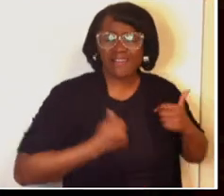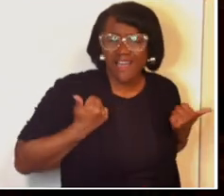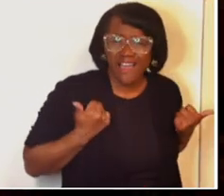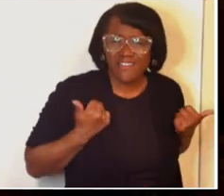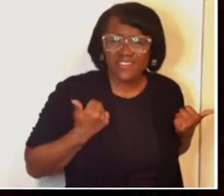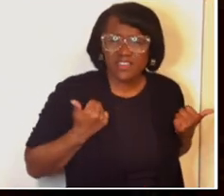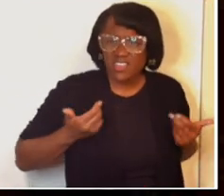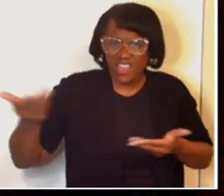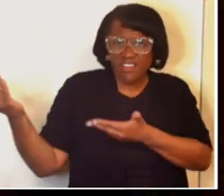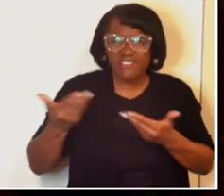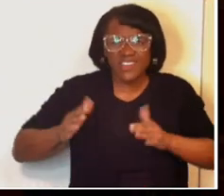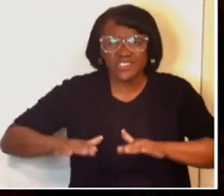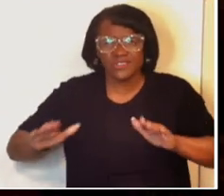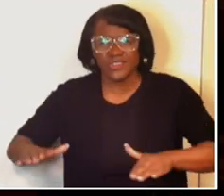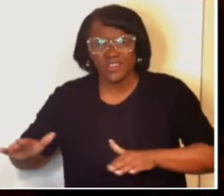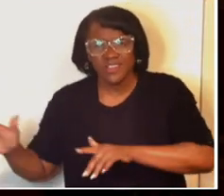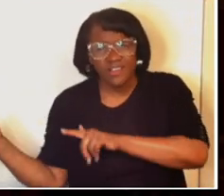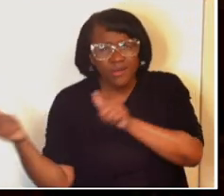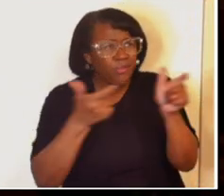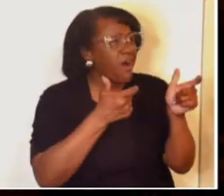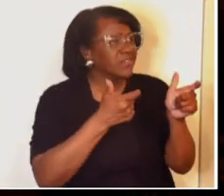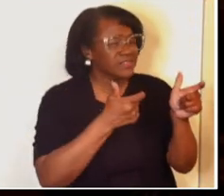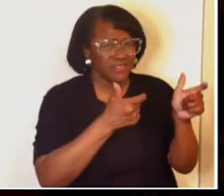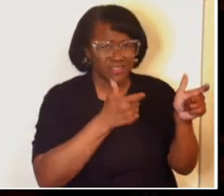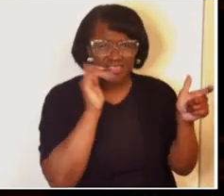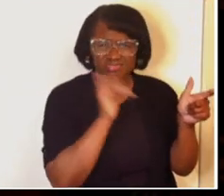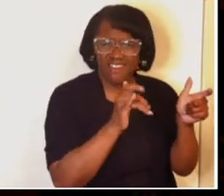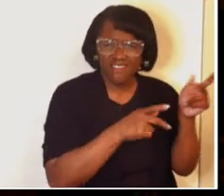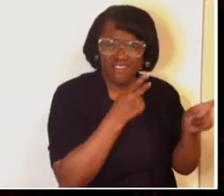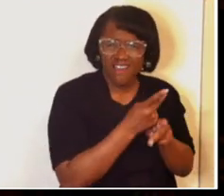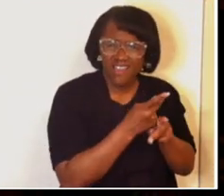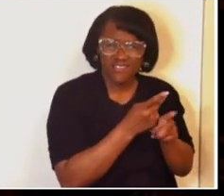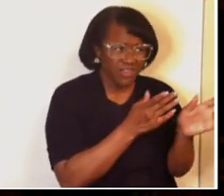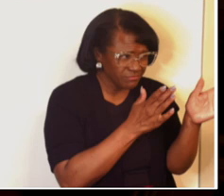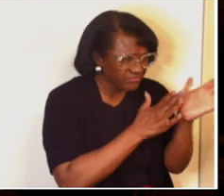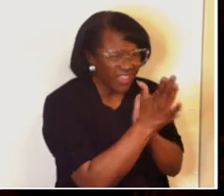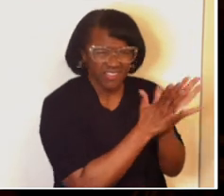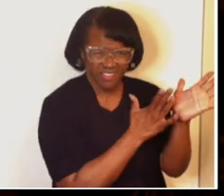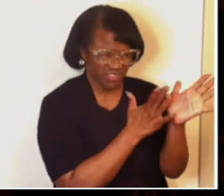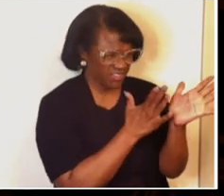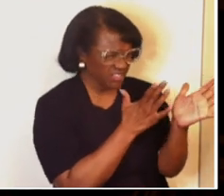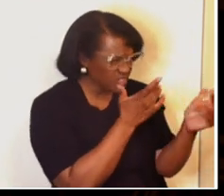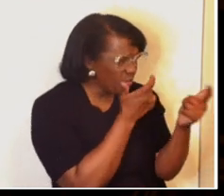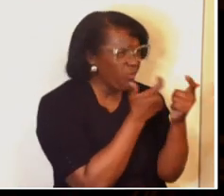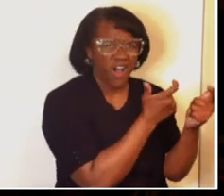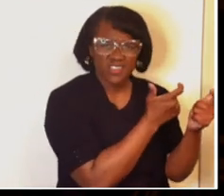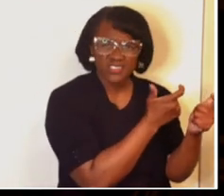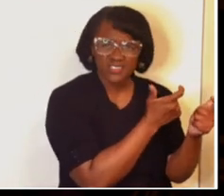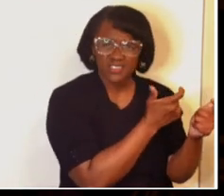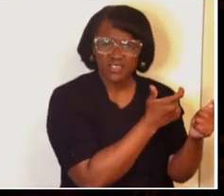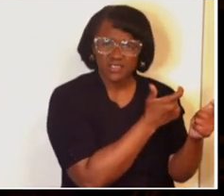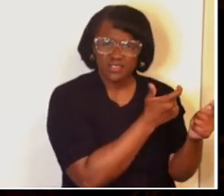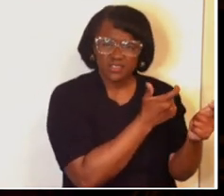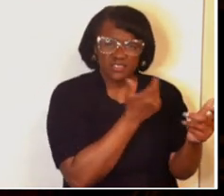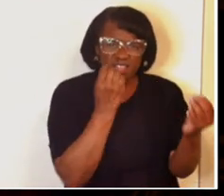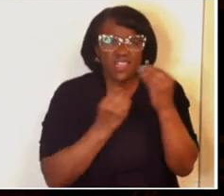party, a picnic, to watch, eating movie theater